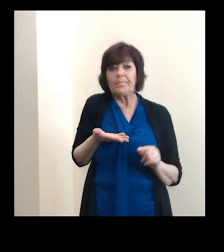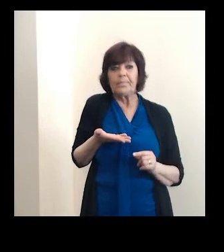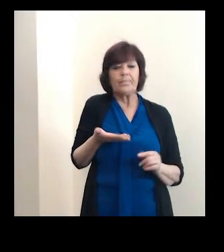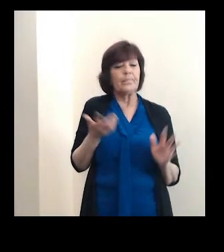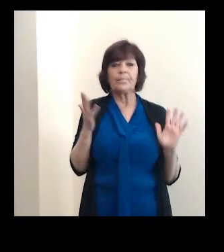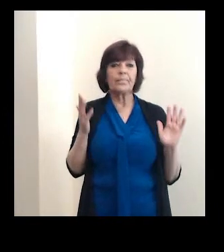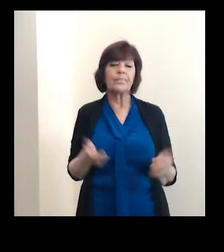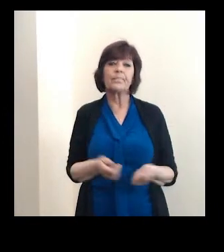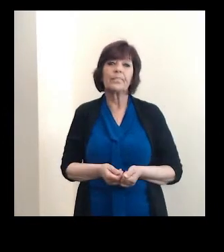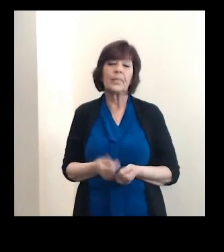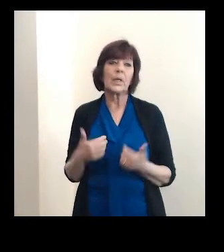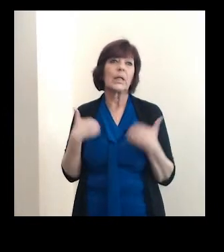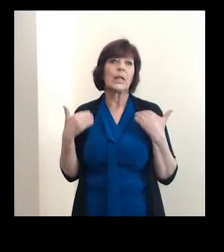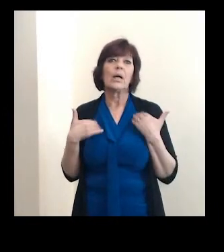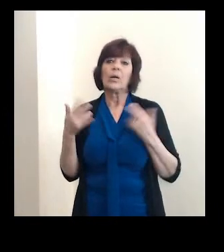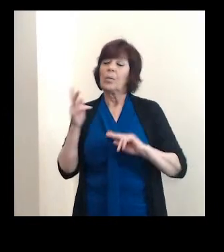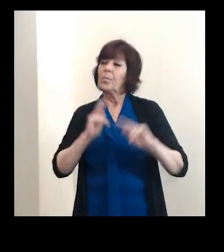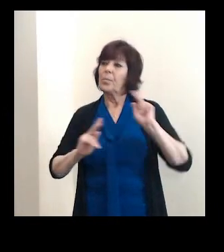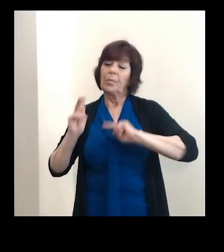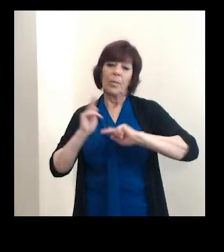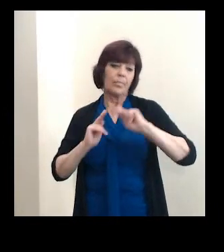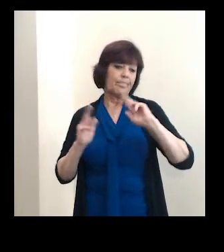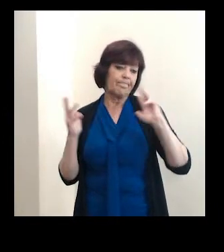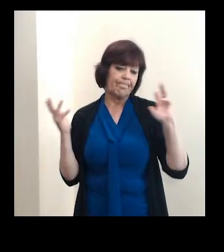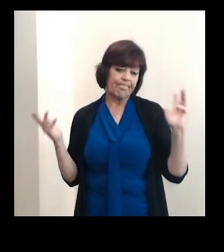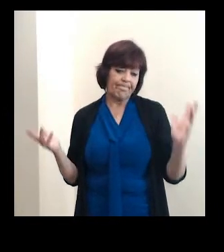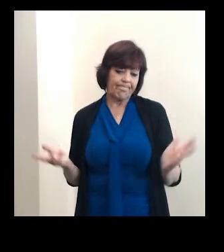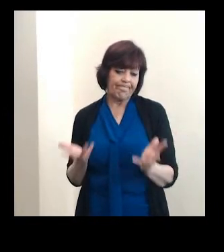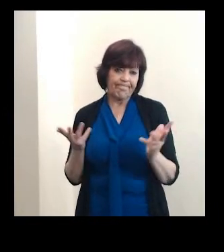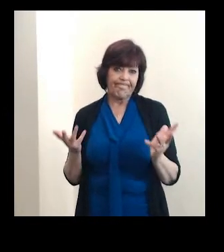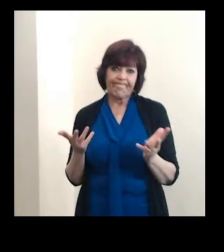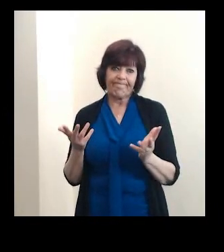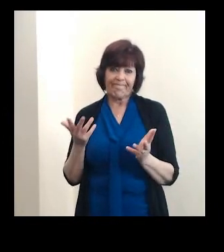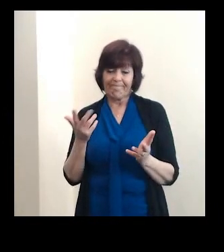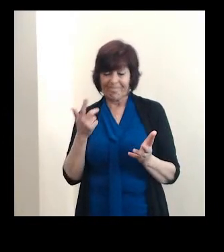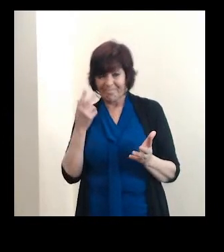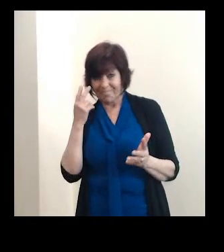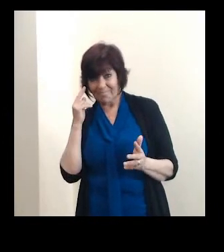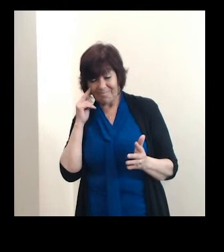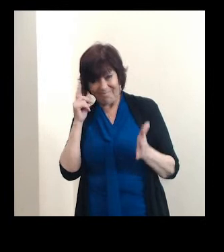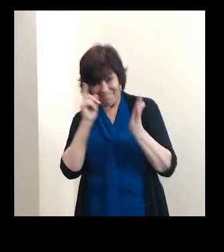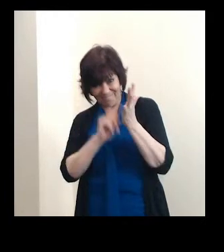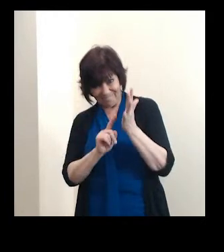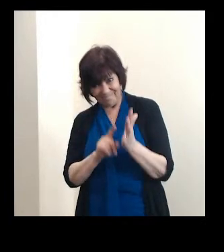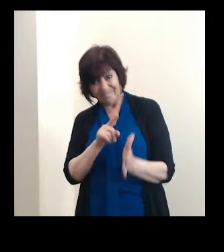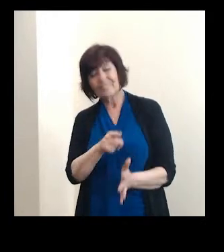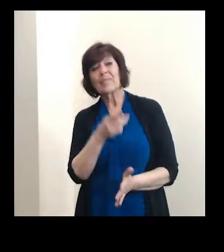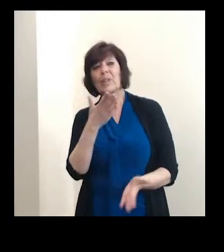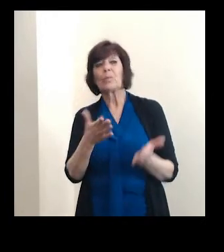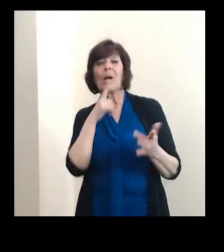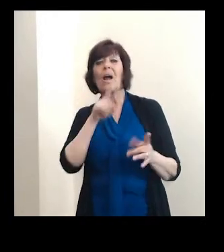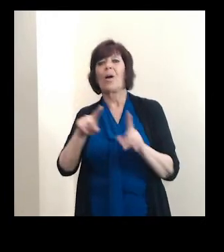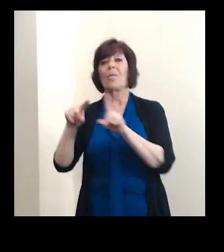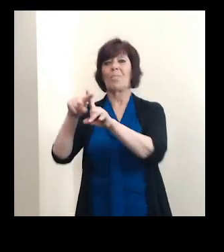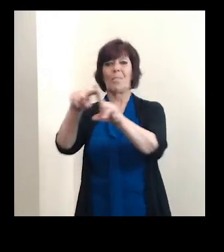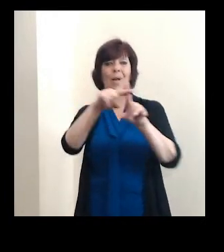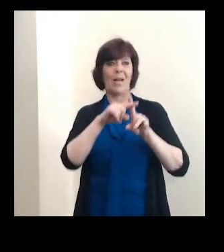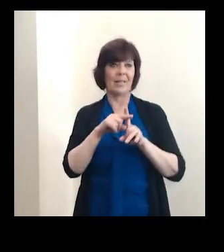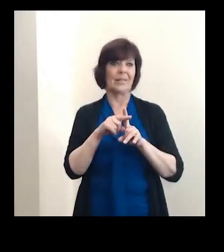just younger people are, based on our positivity rates, are much more likely to be positive than they are if they're